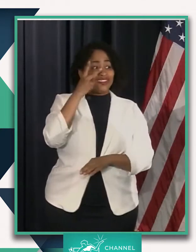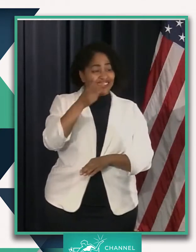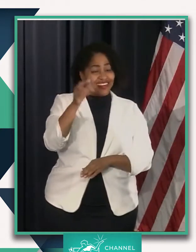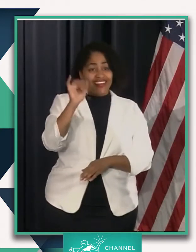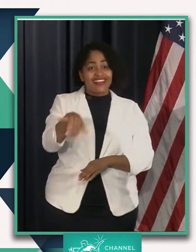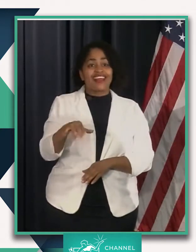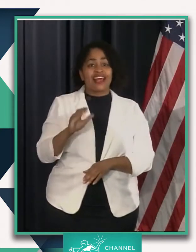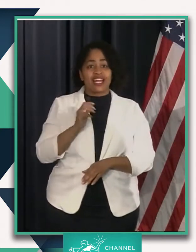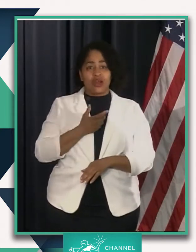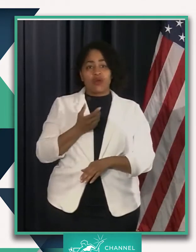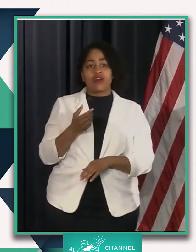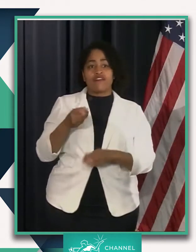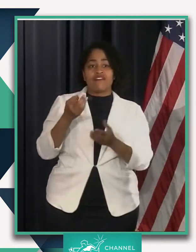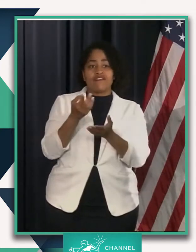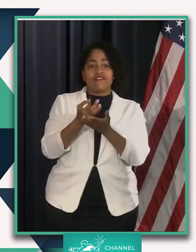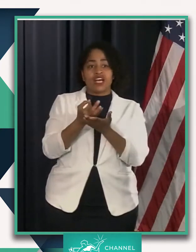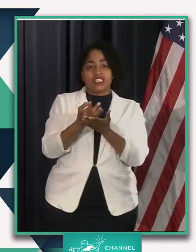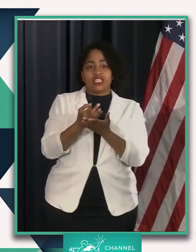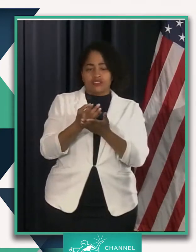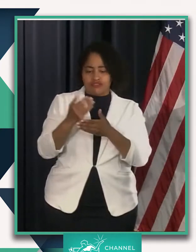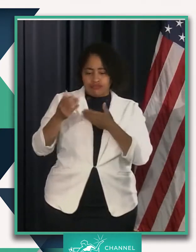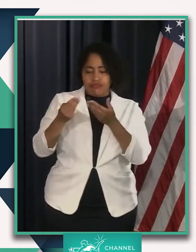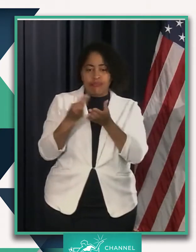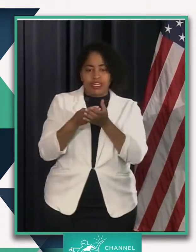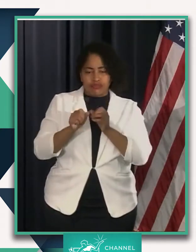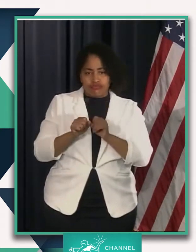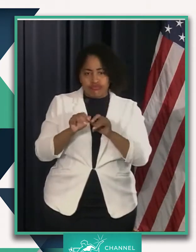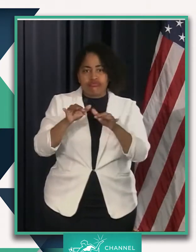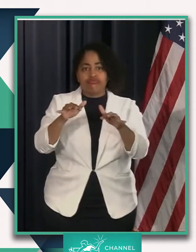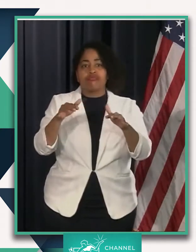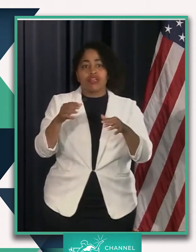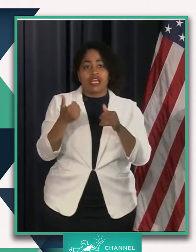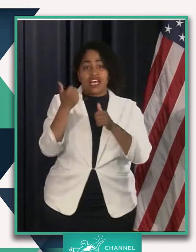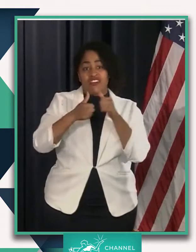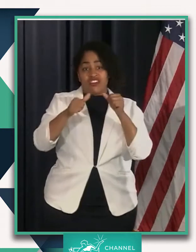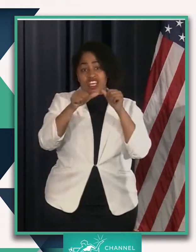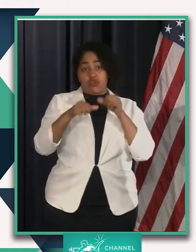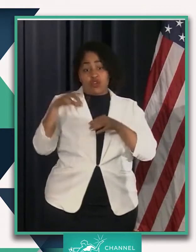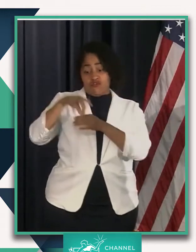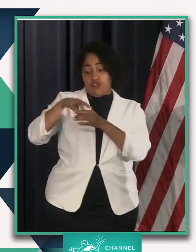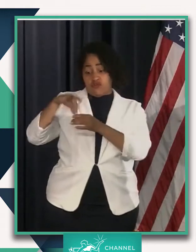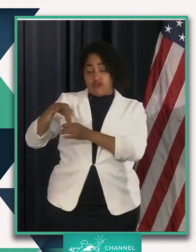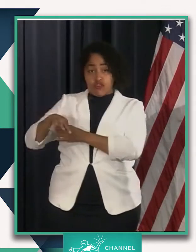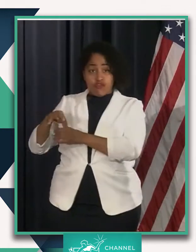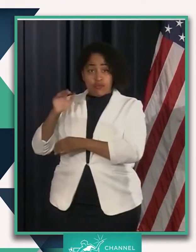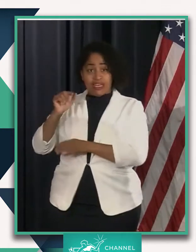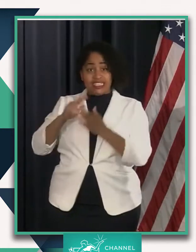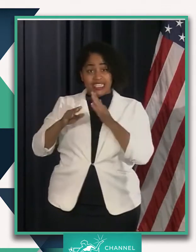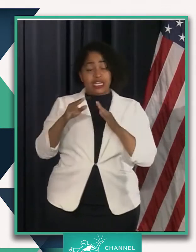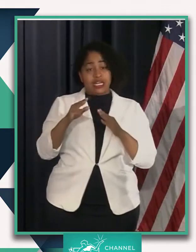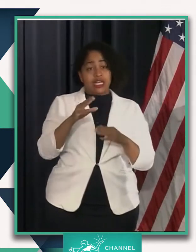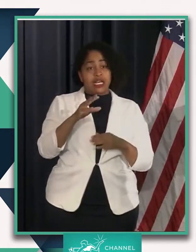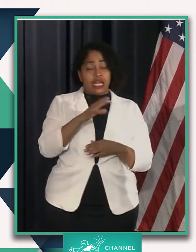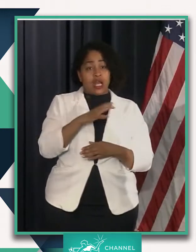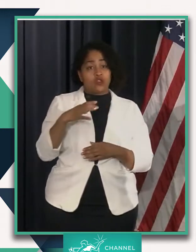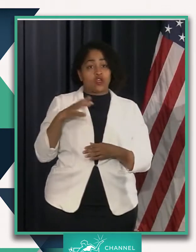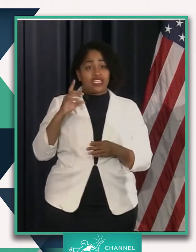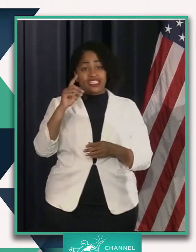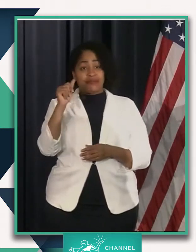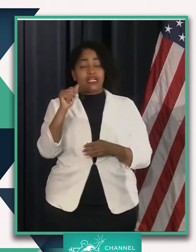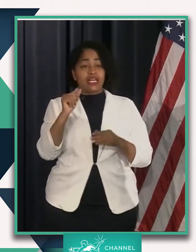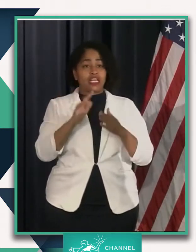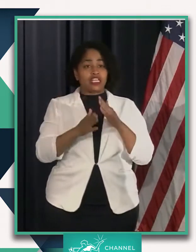as the ARPA funding continues to roll out. In every single one of the areas that was voted on by City Council, our disability